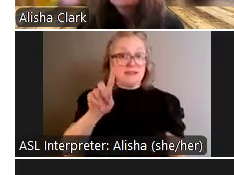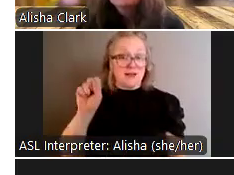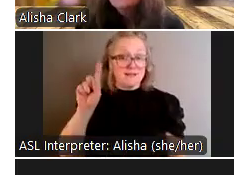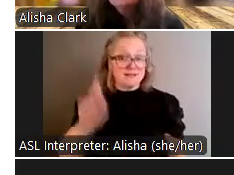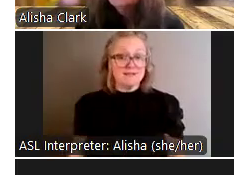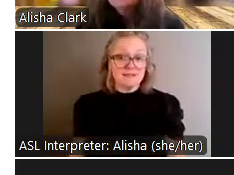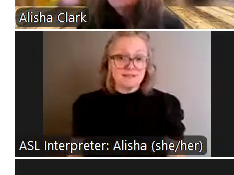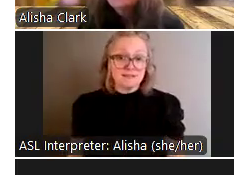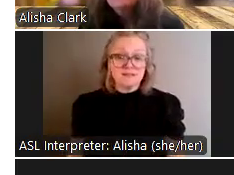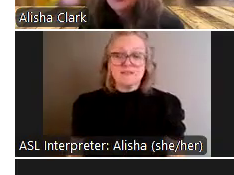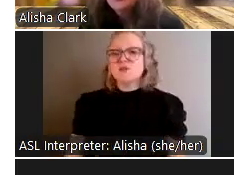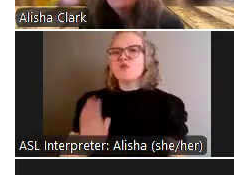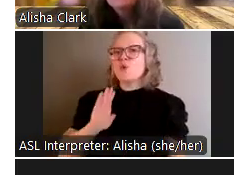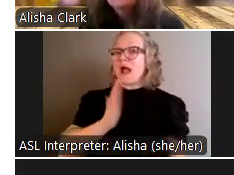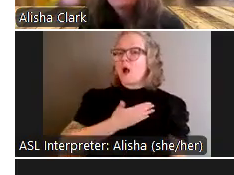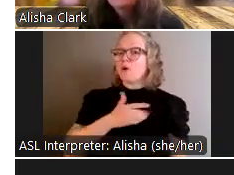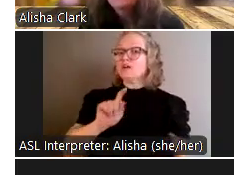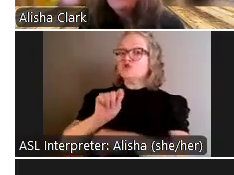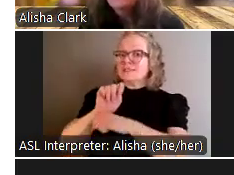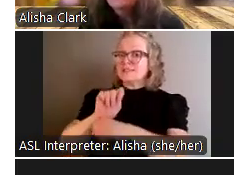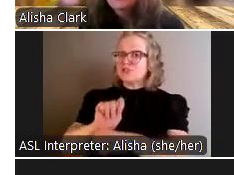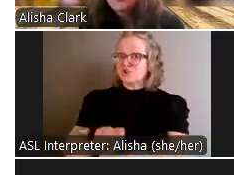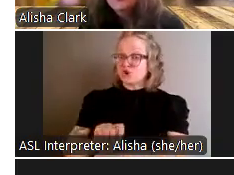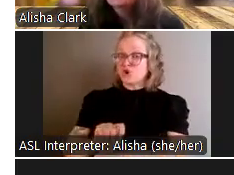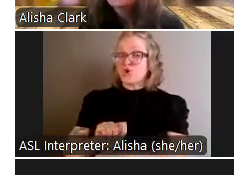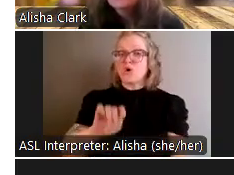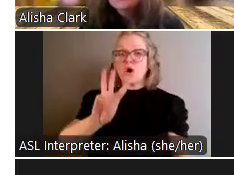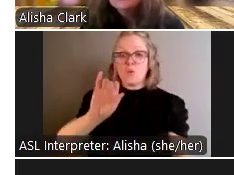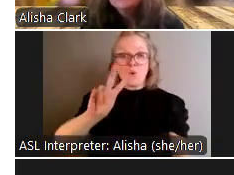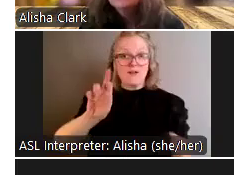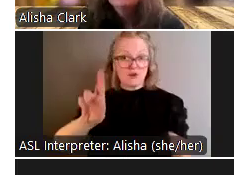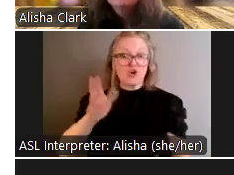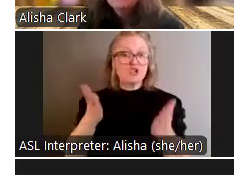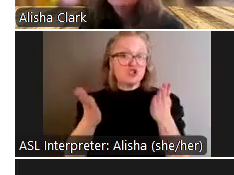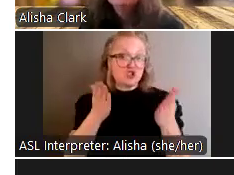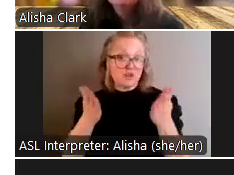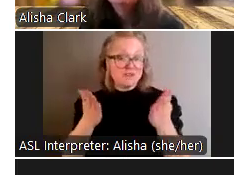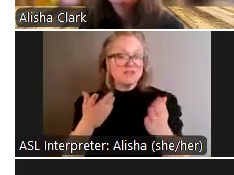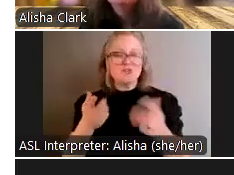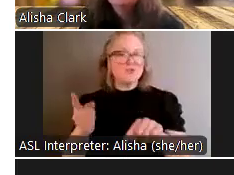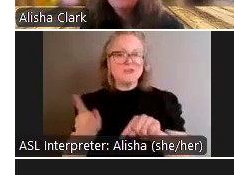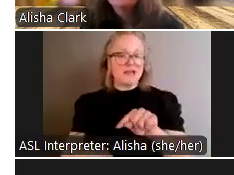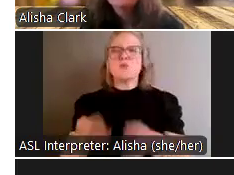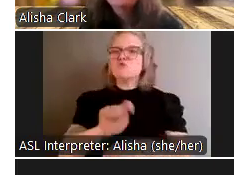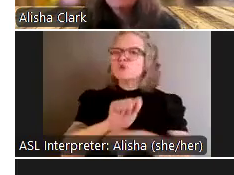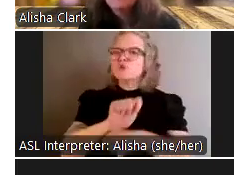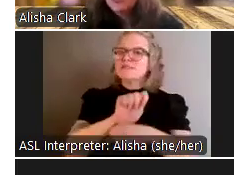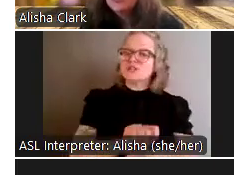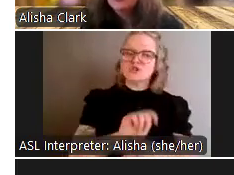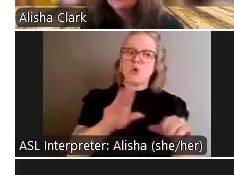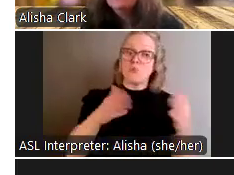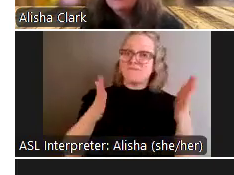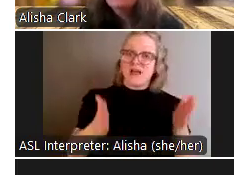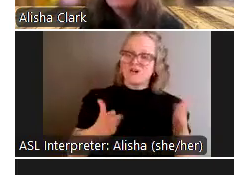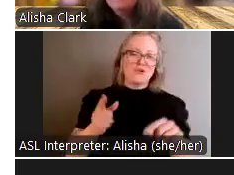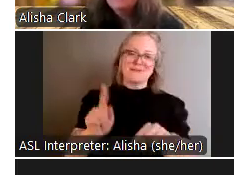So through our traditional waiver services, so a traditional provider cannot hire